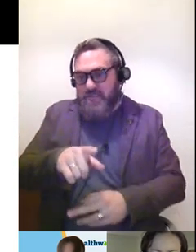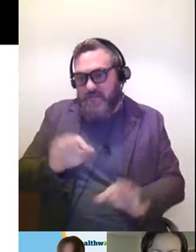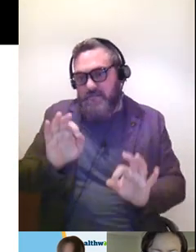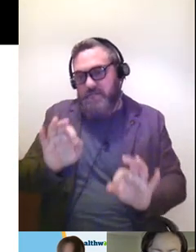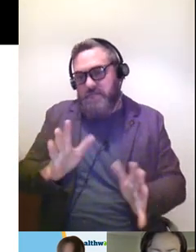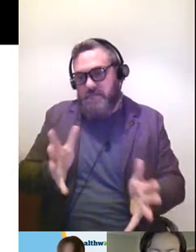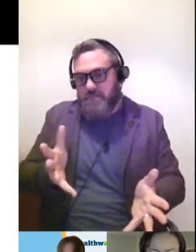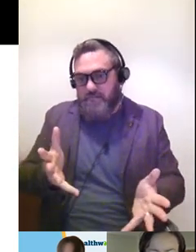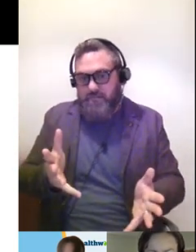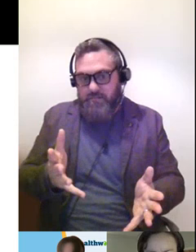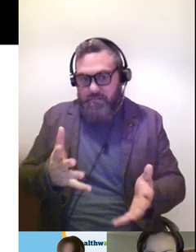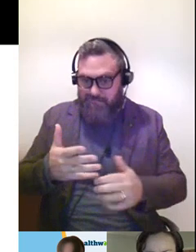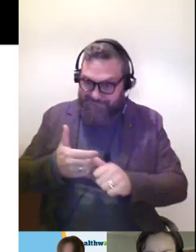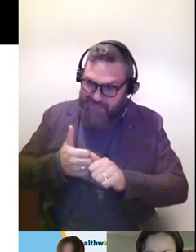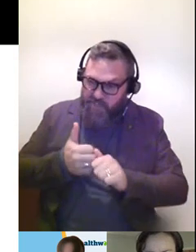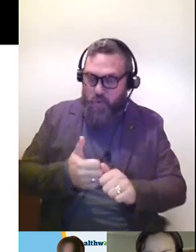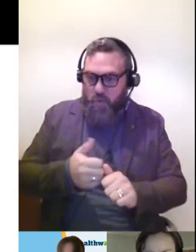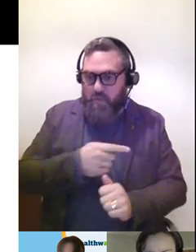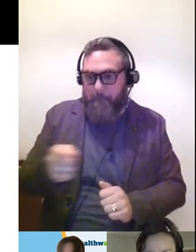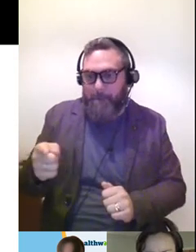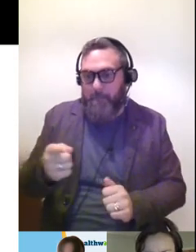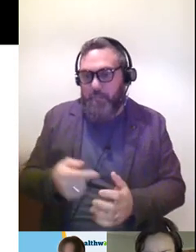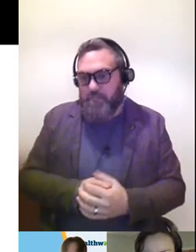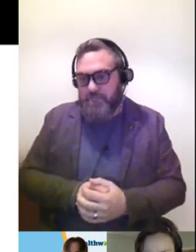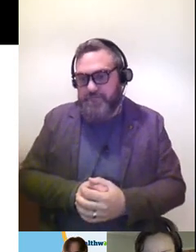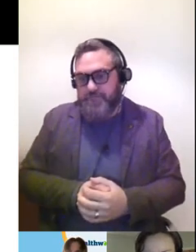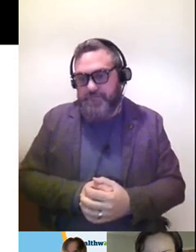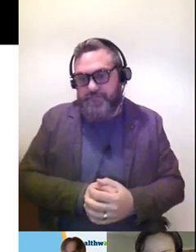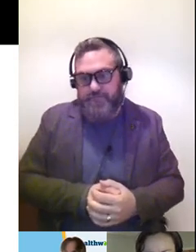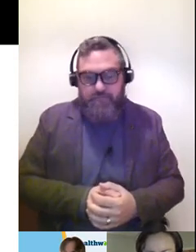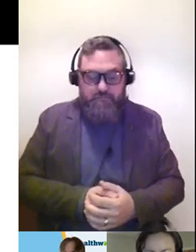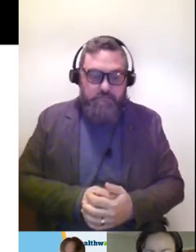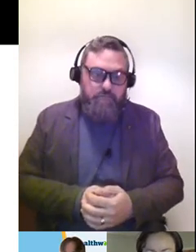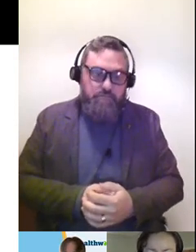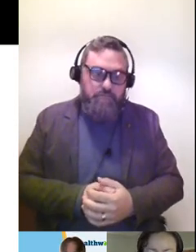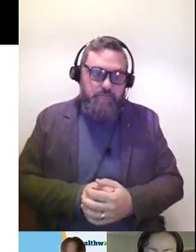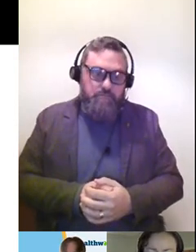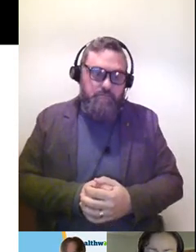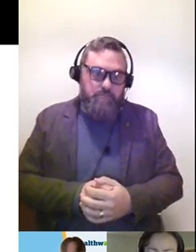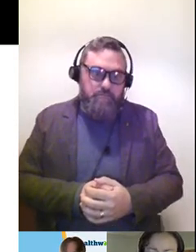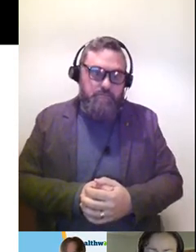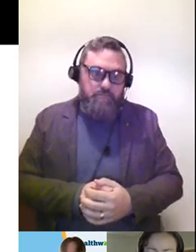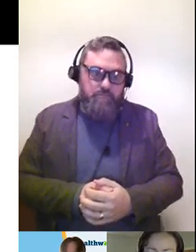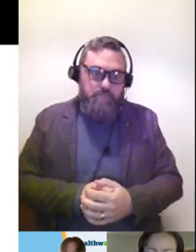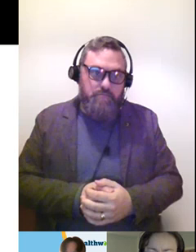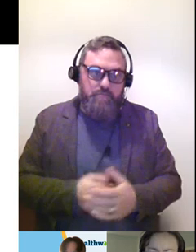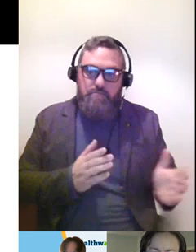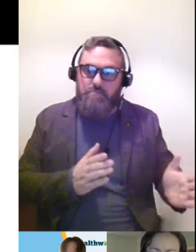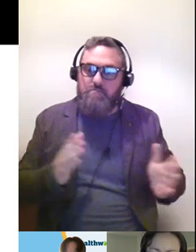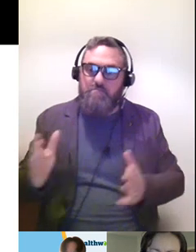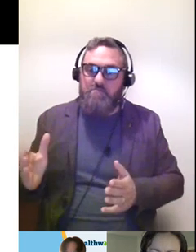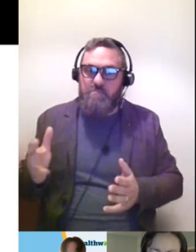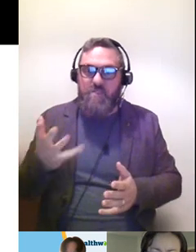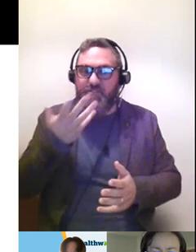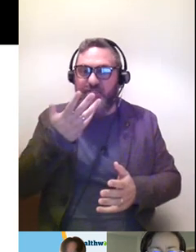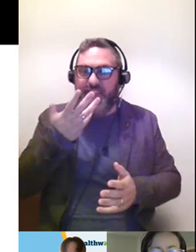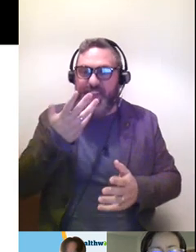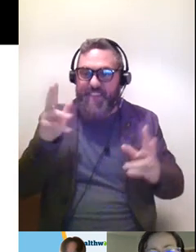and providing the best support we can for carers. The final theme is around